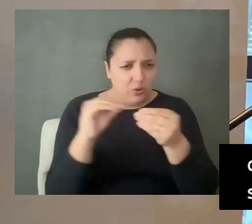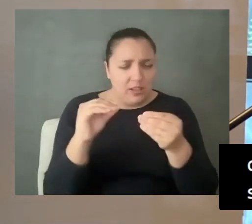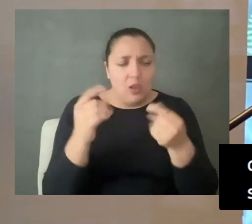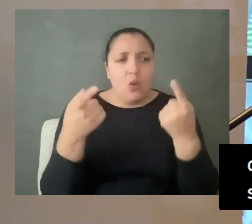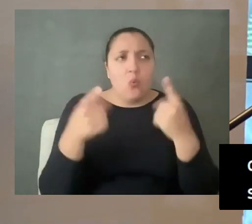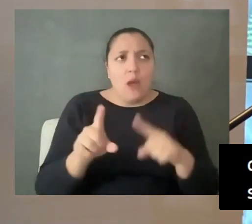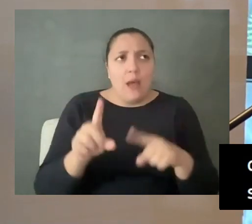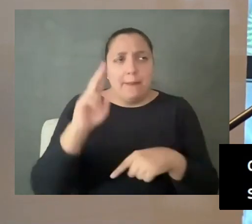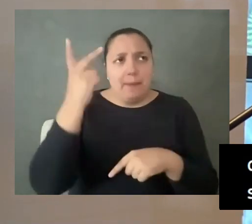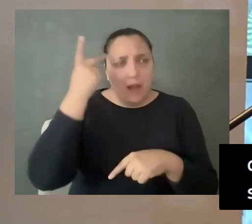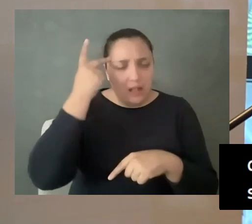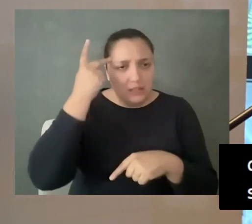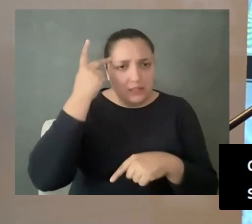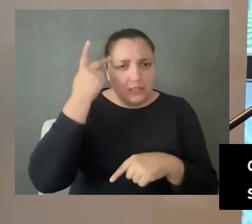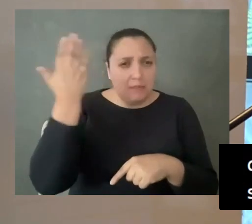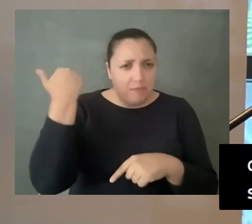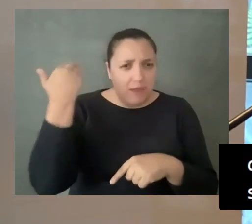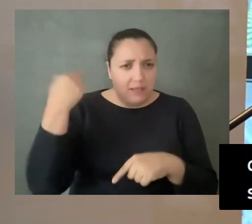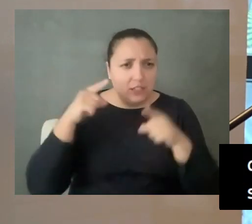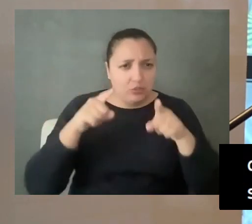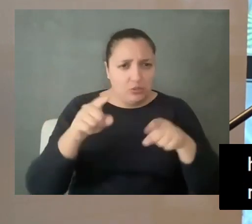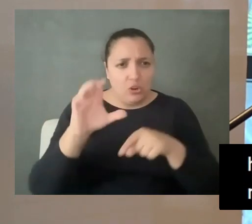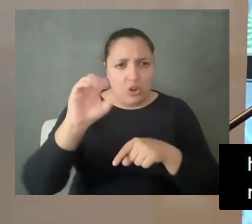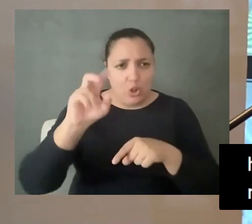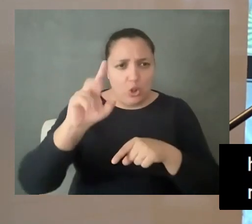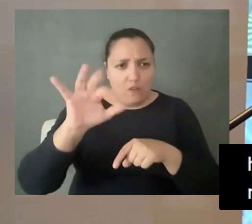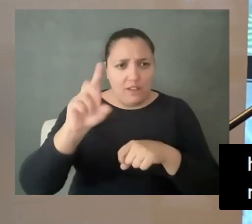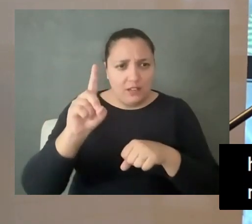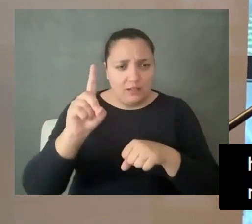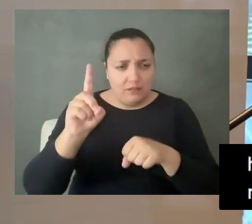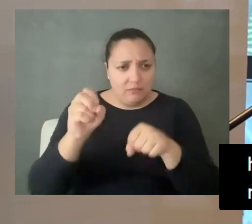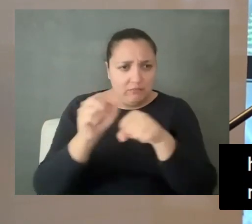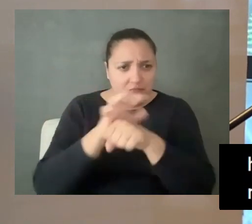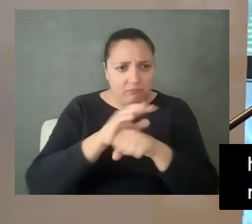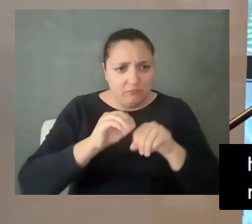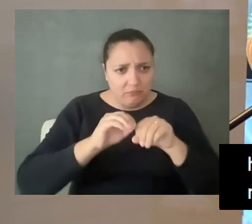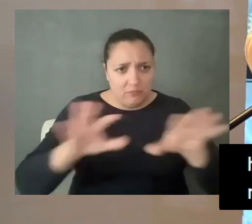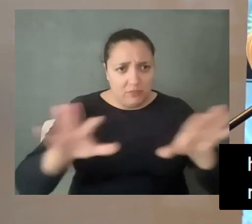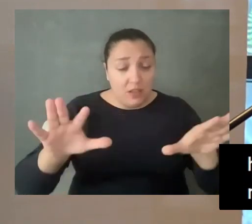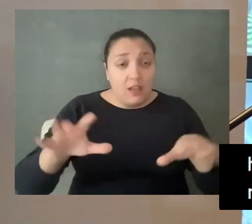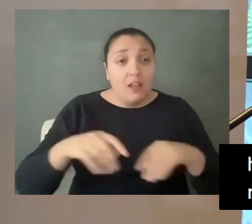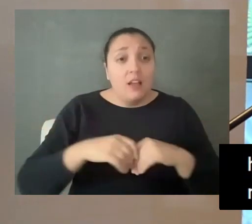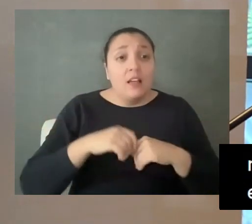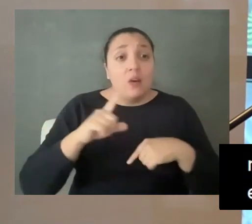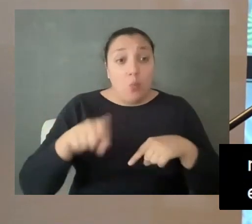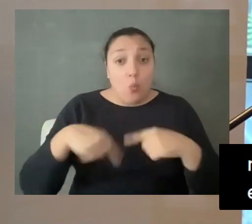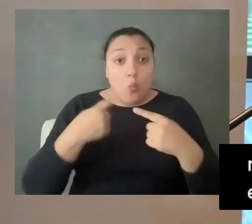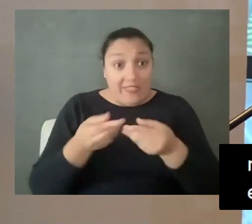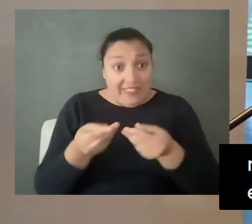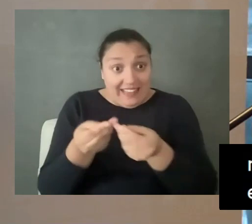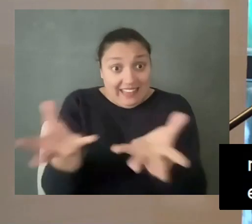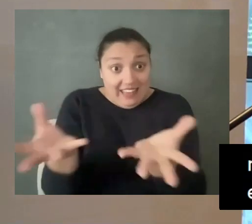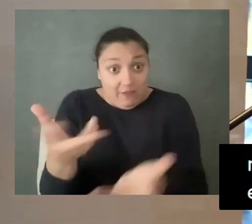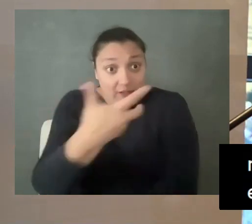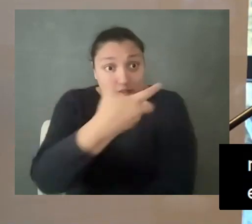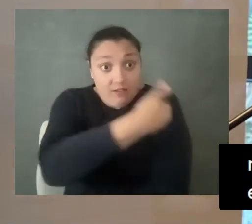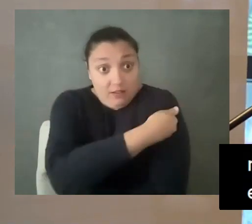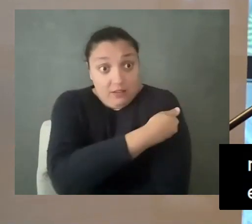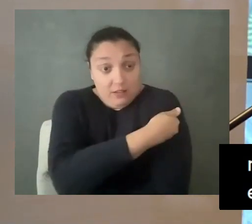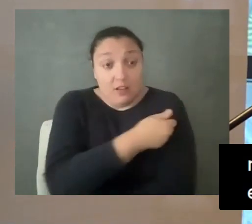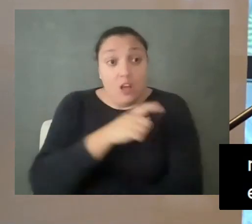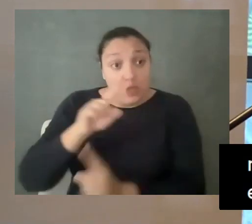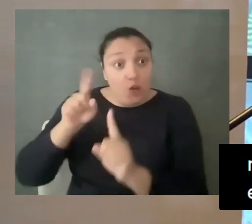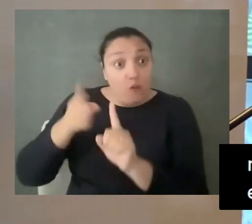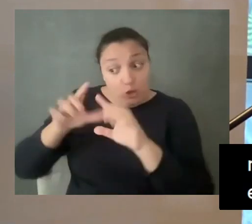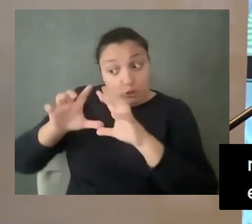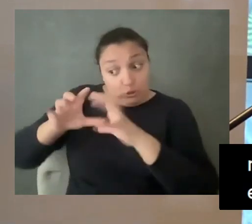politics during the pandemic. When they were starting giving out the vaccine, the first group that was able to get the vaccine, people may remember, was senior